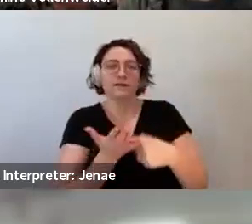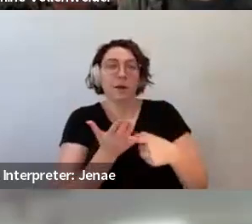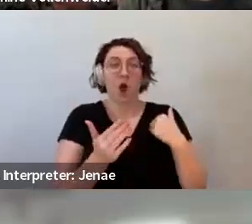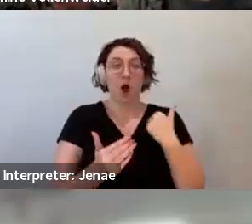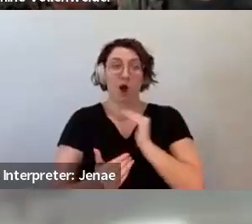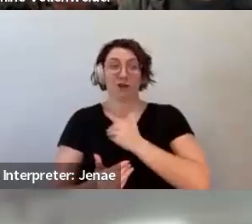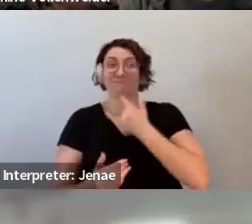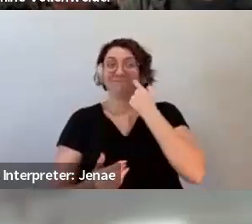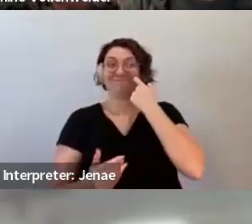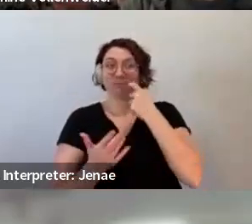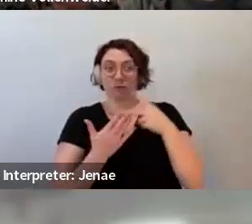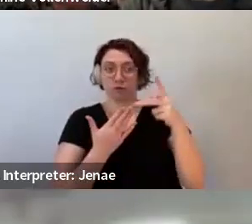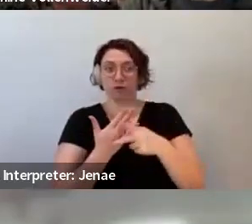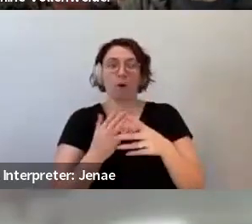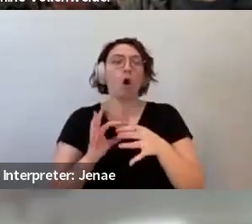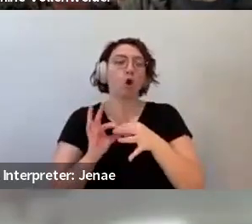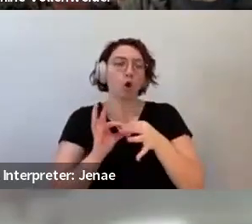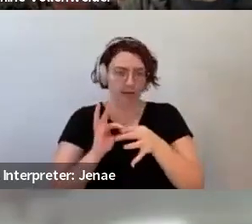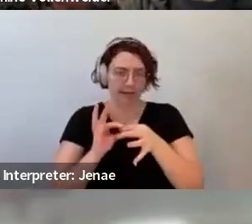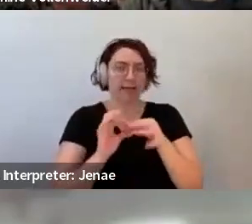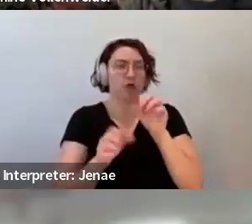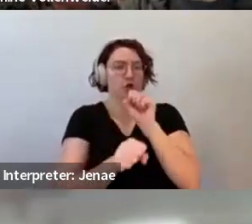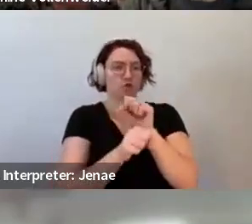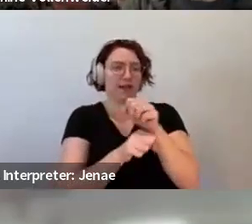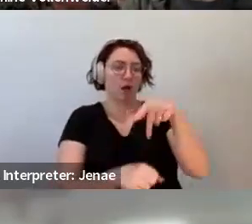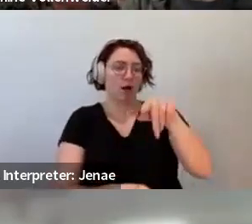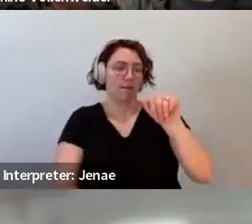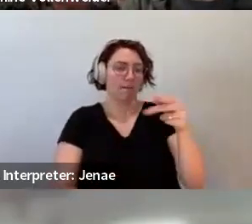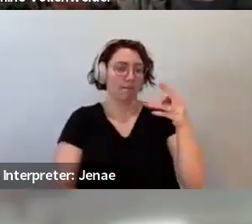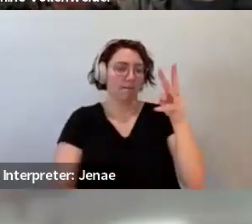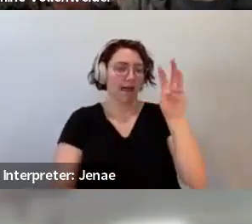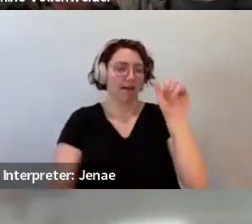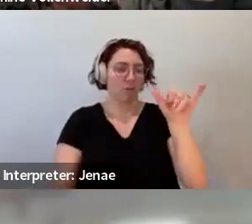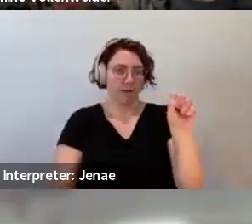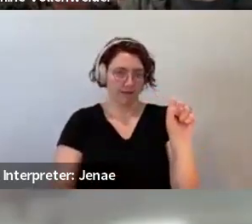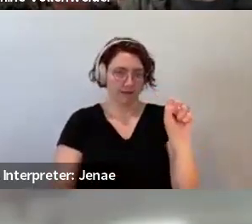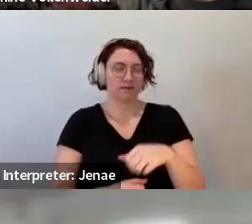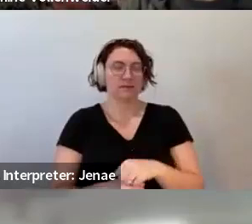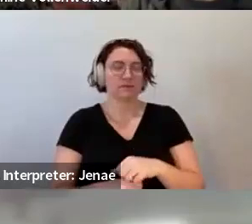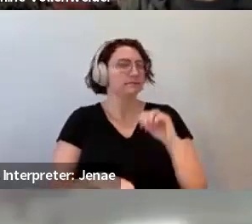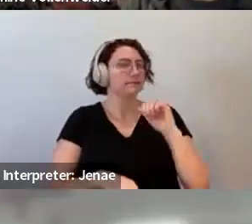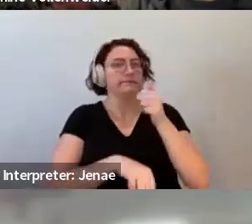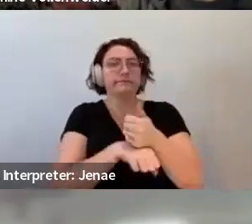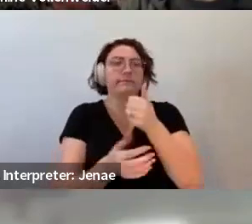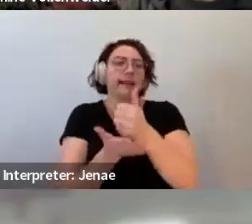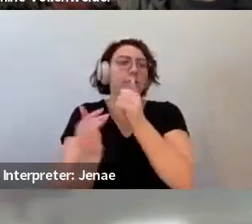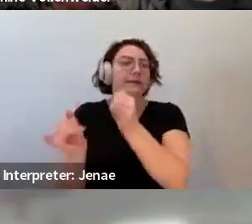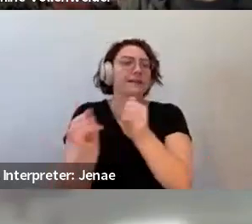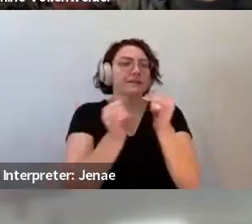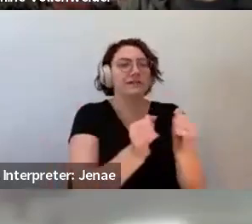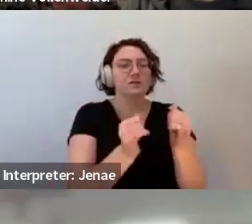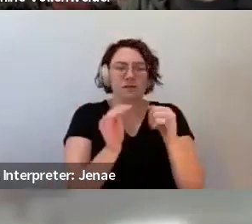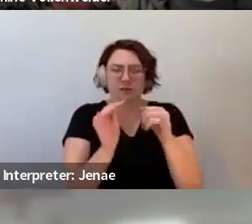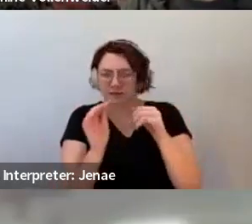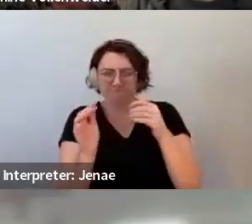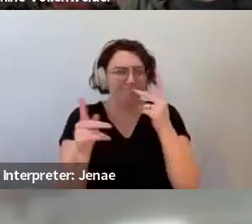It is called Coordinated Career Pathways. And this program was designed to help individuals identify what they want